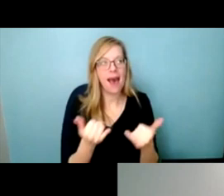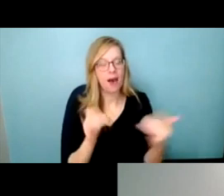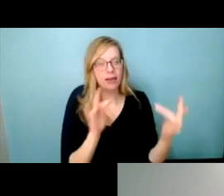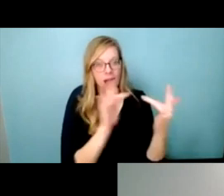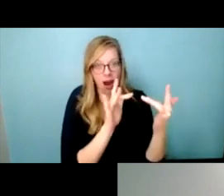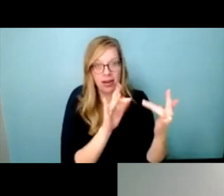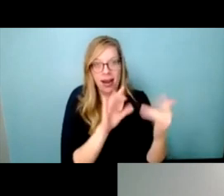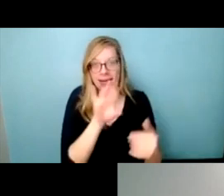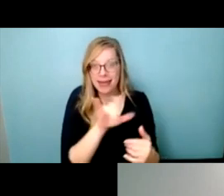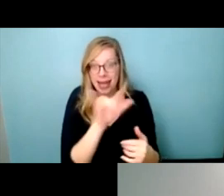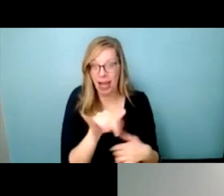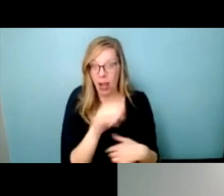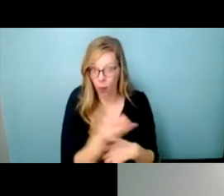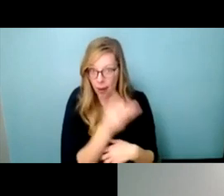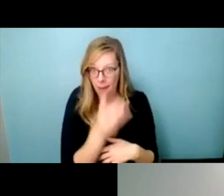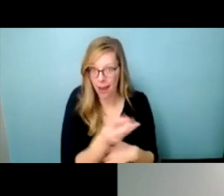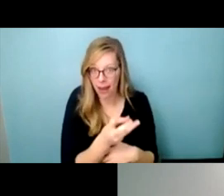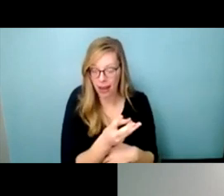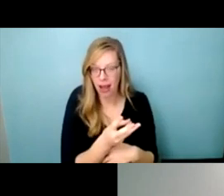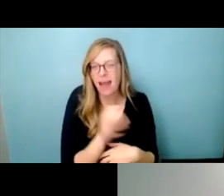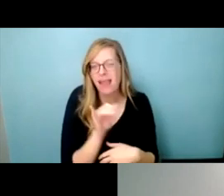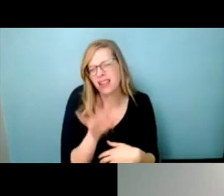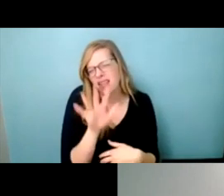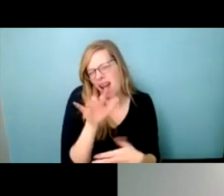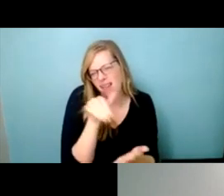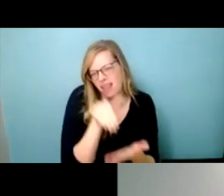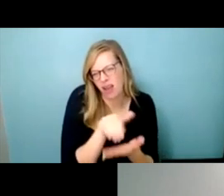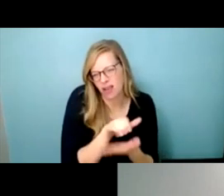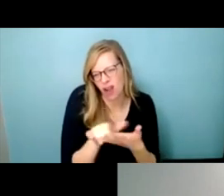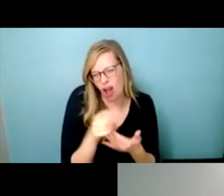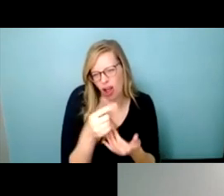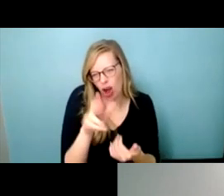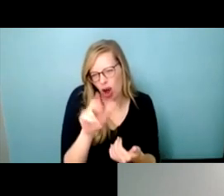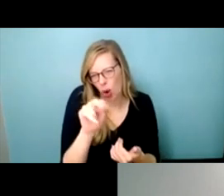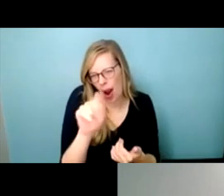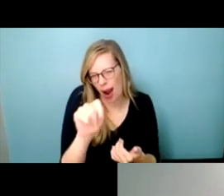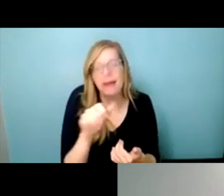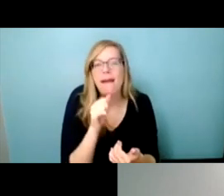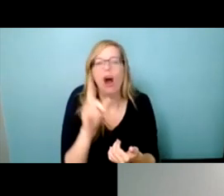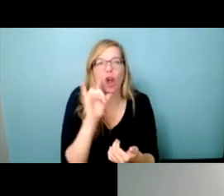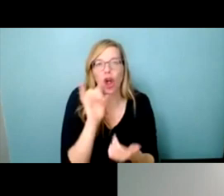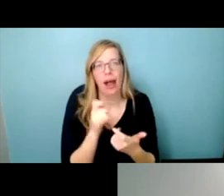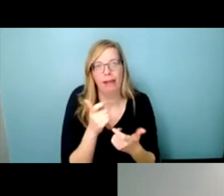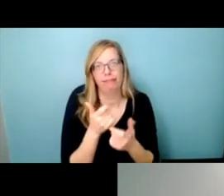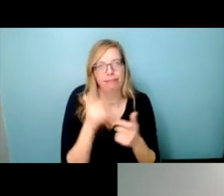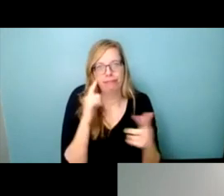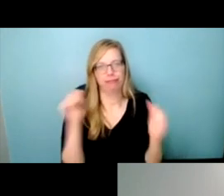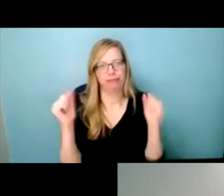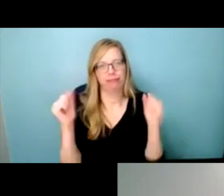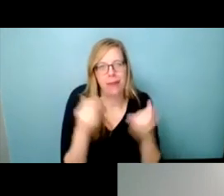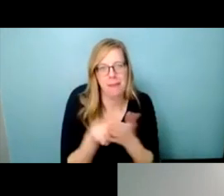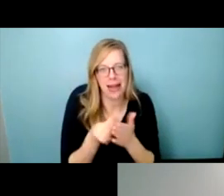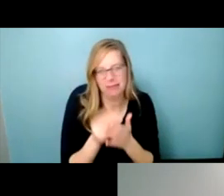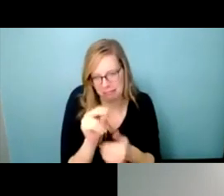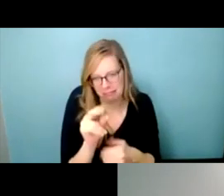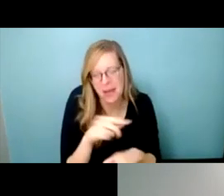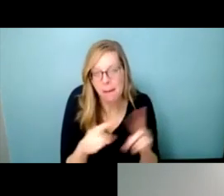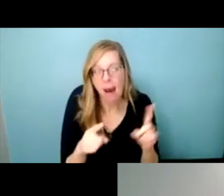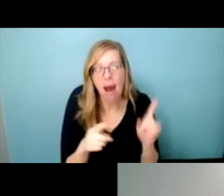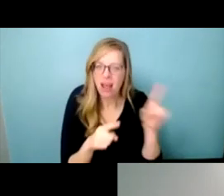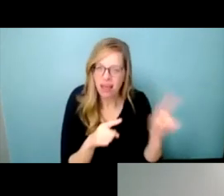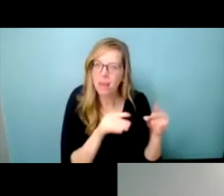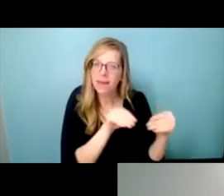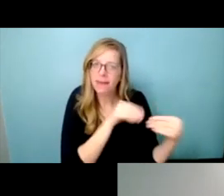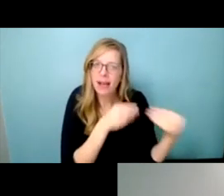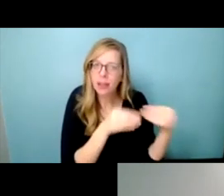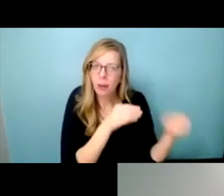at the city of Winnipeg. It's only a $5,000 grant, not like it's a huge money. But they've been very flexible with